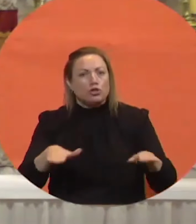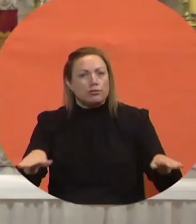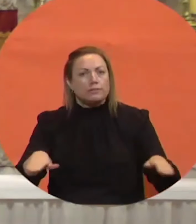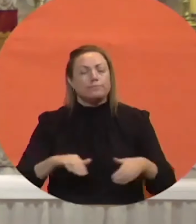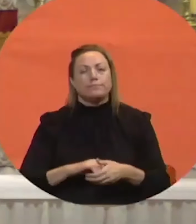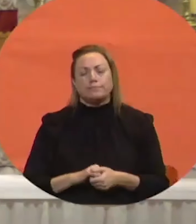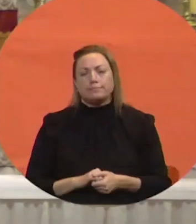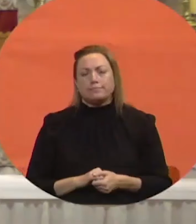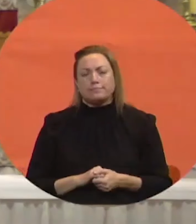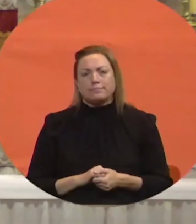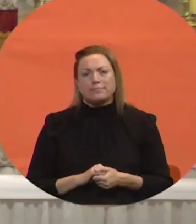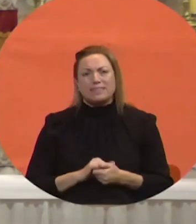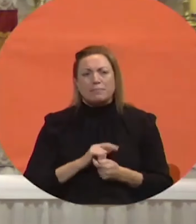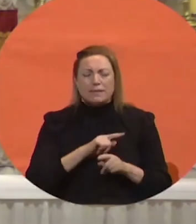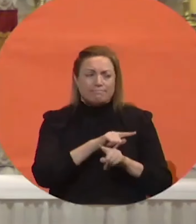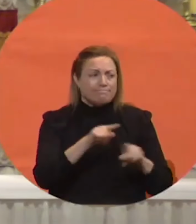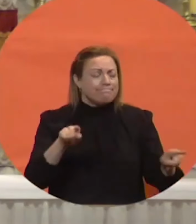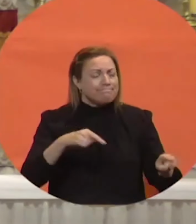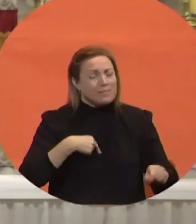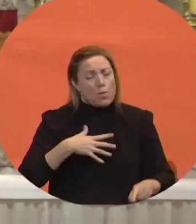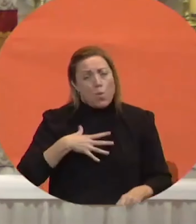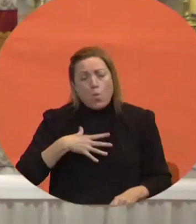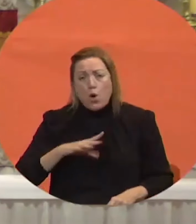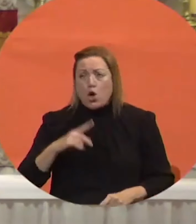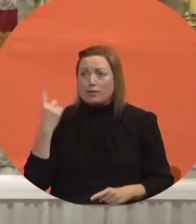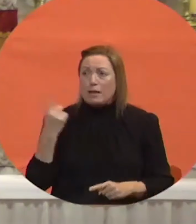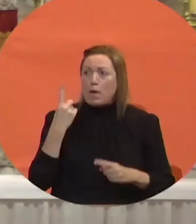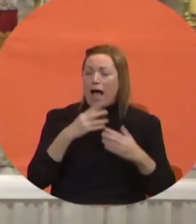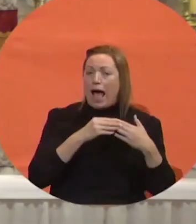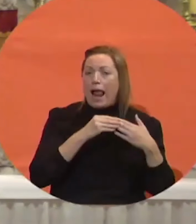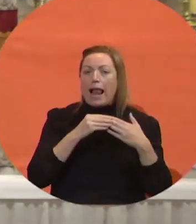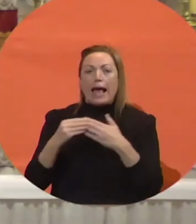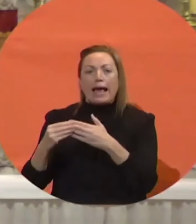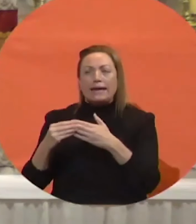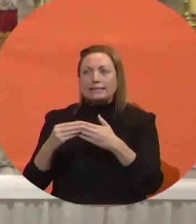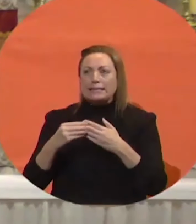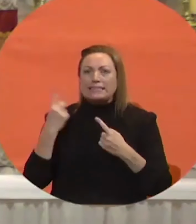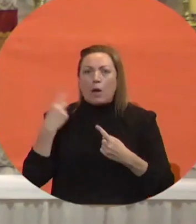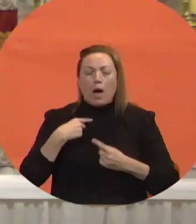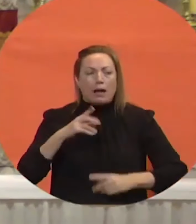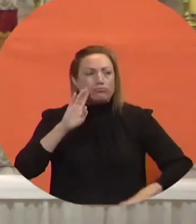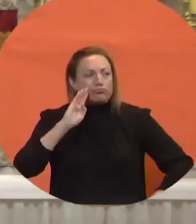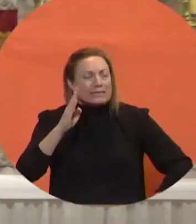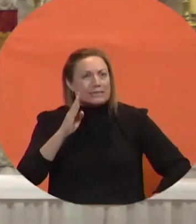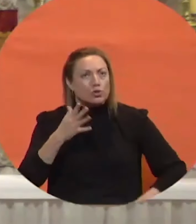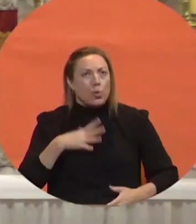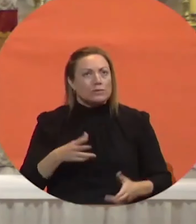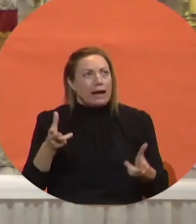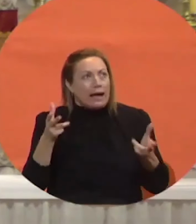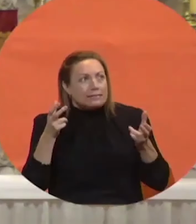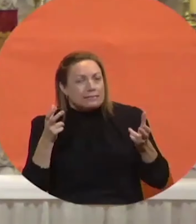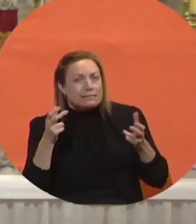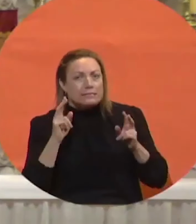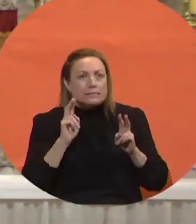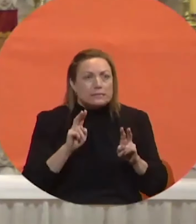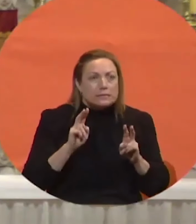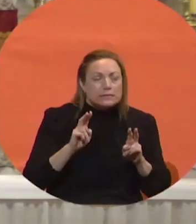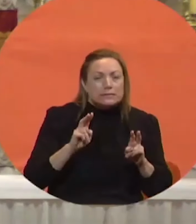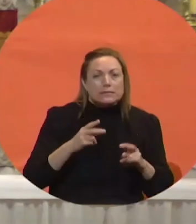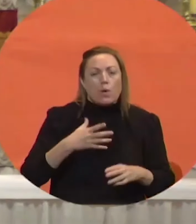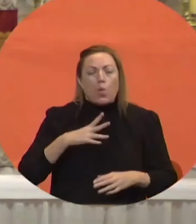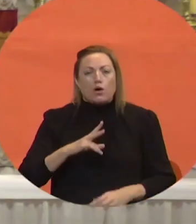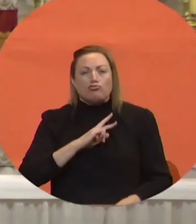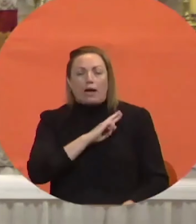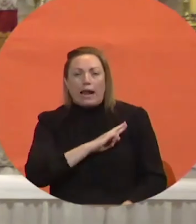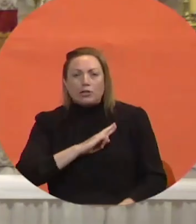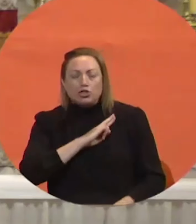But they were hungry for spiritual leadership, preaching and sacraments, and